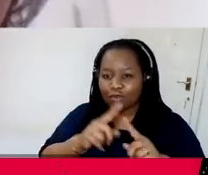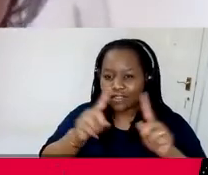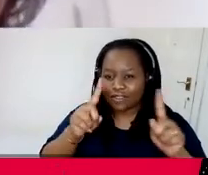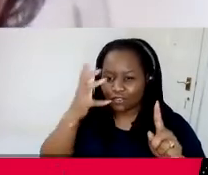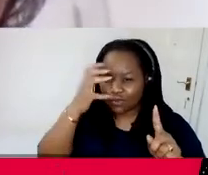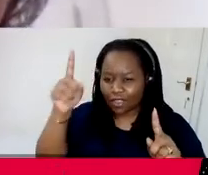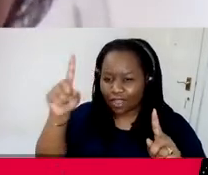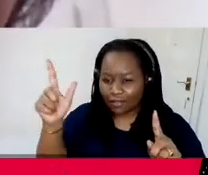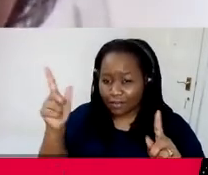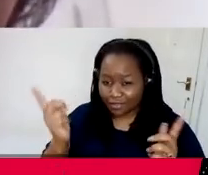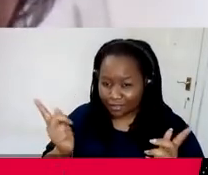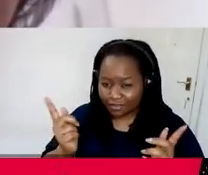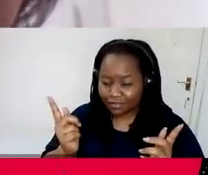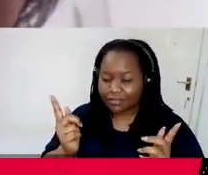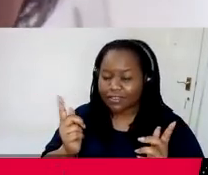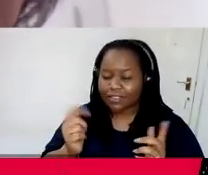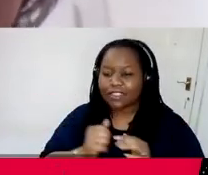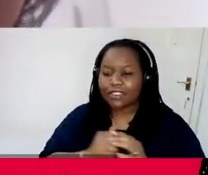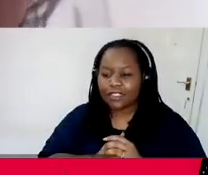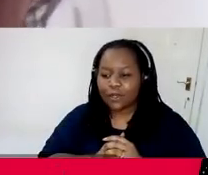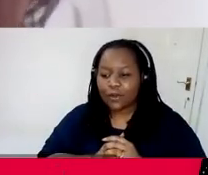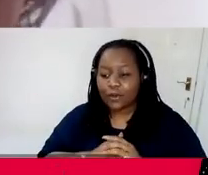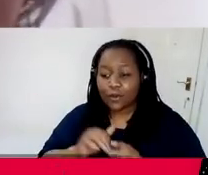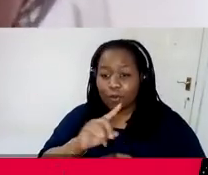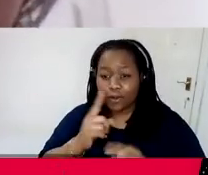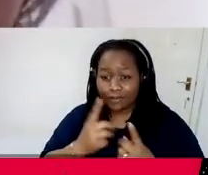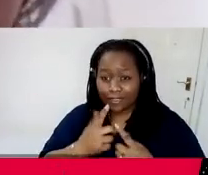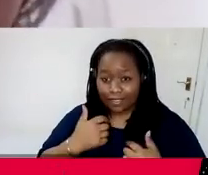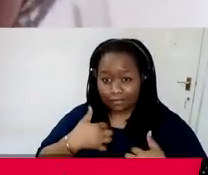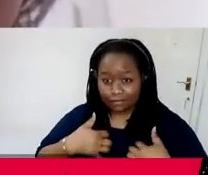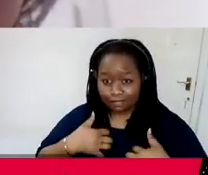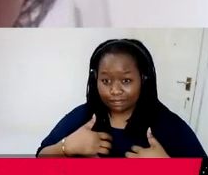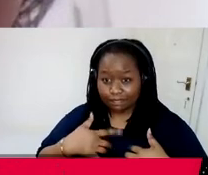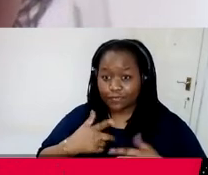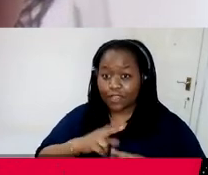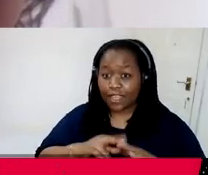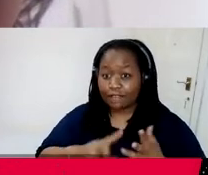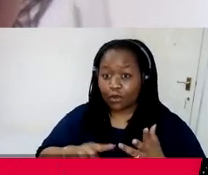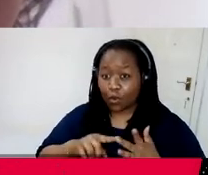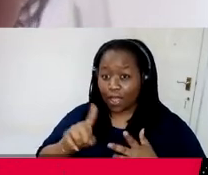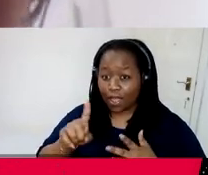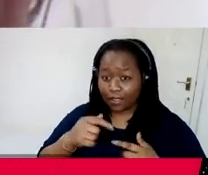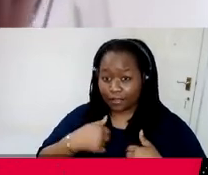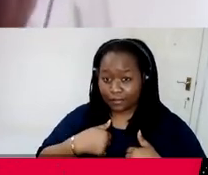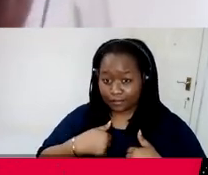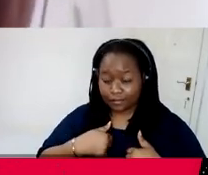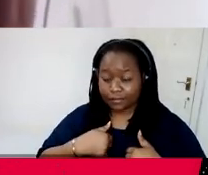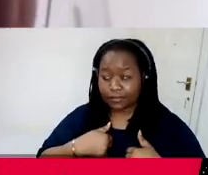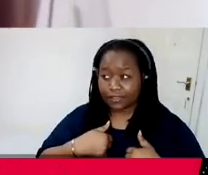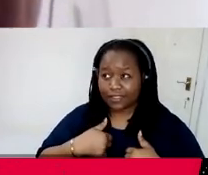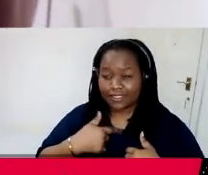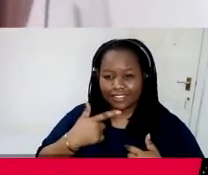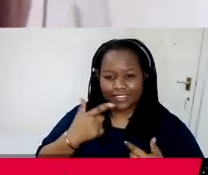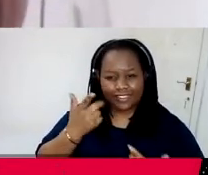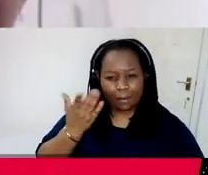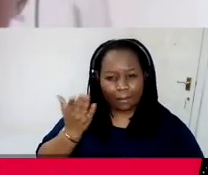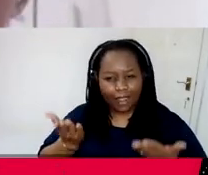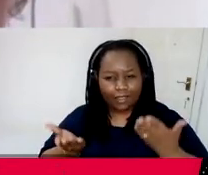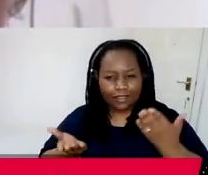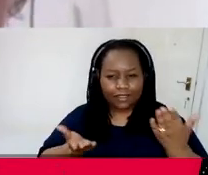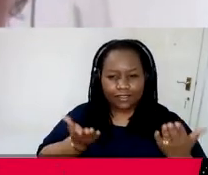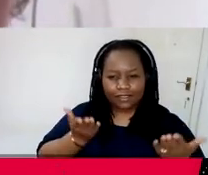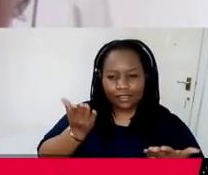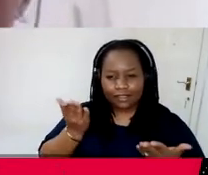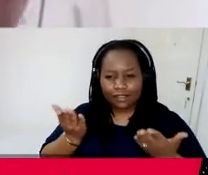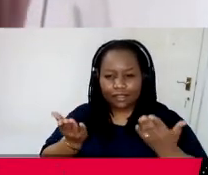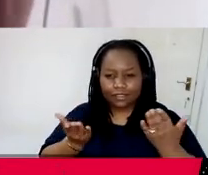government tries to engage in, which says that where there is a public interest test that has to be